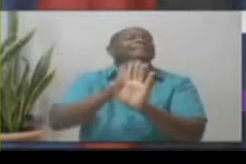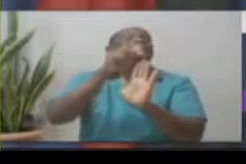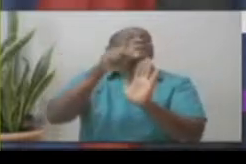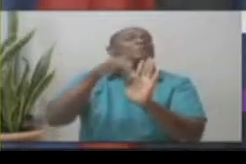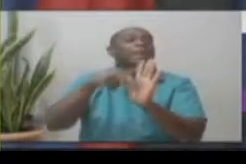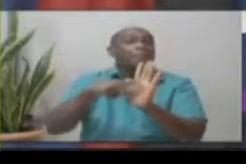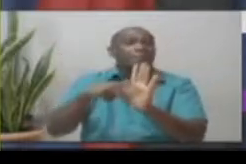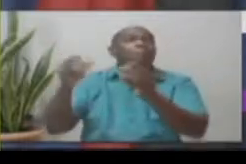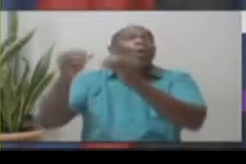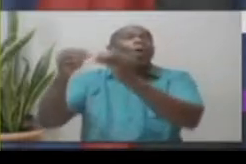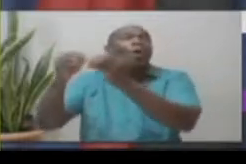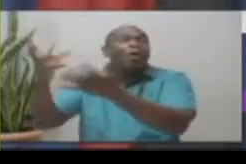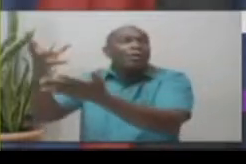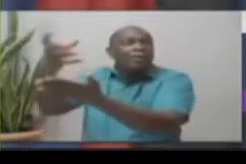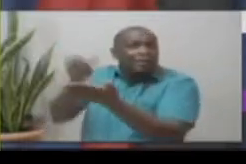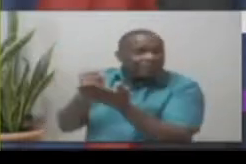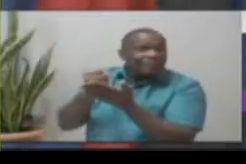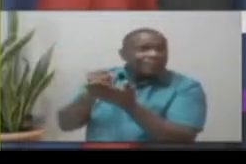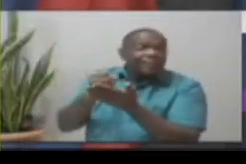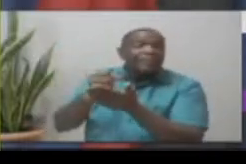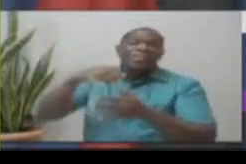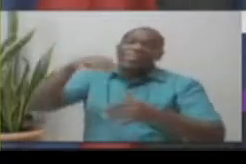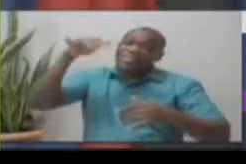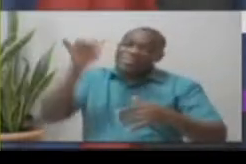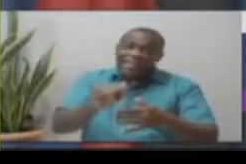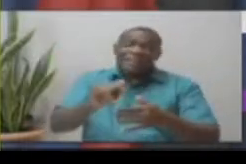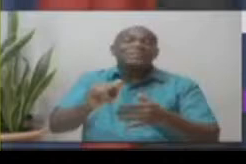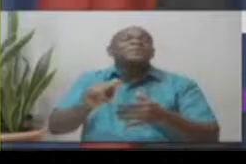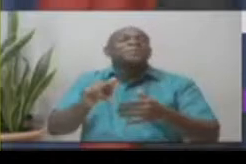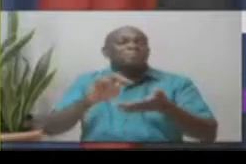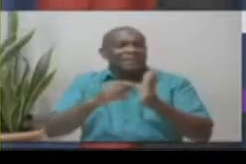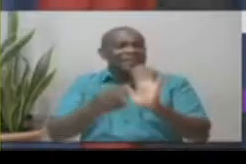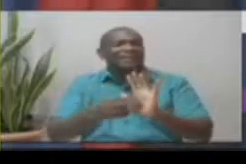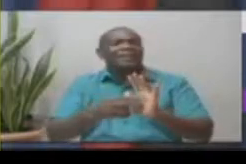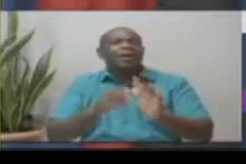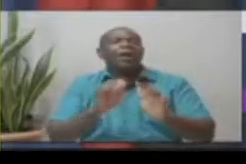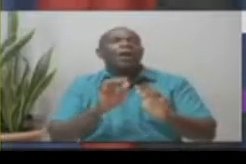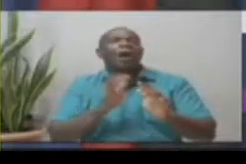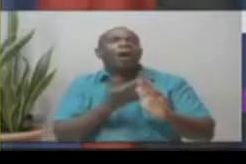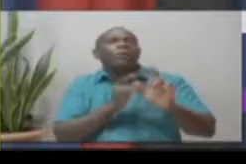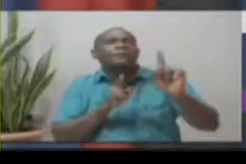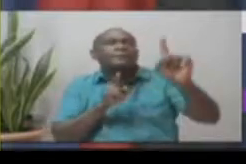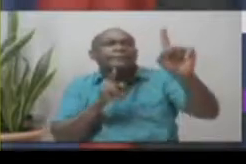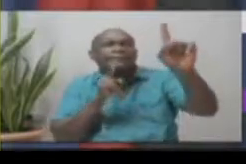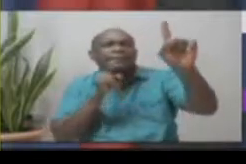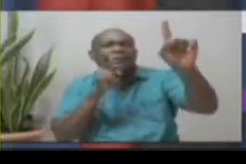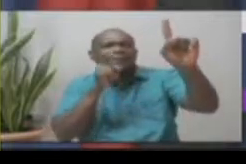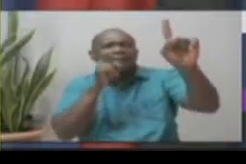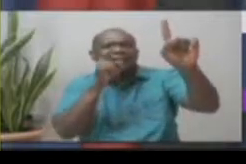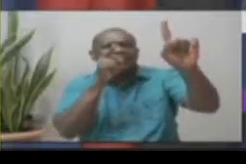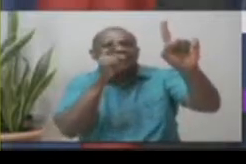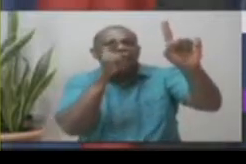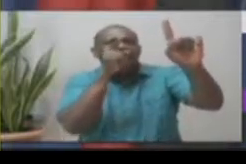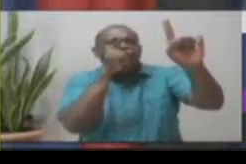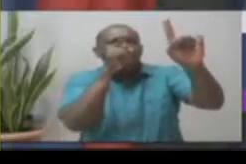level or approximating the level of our target of